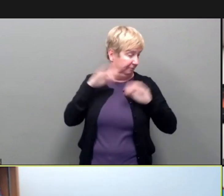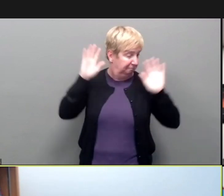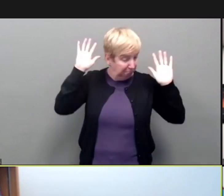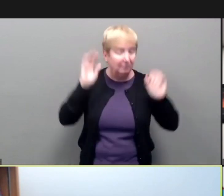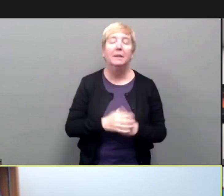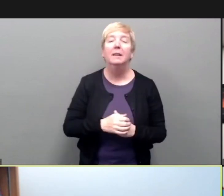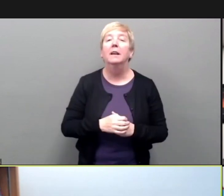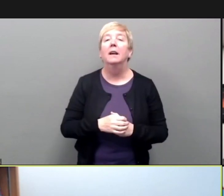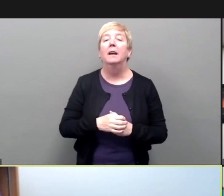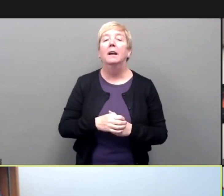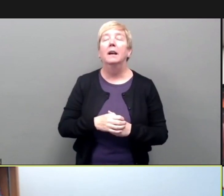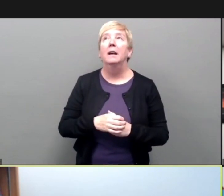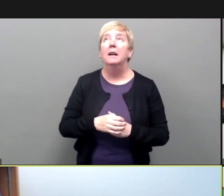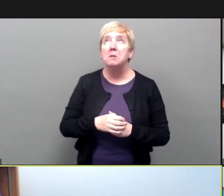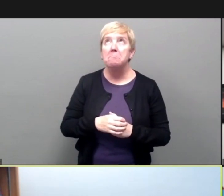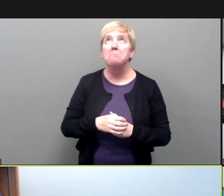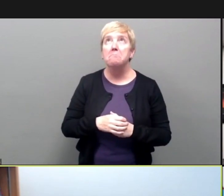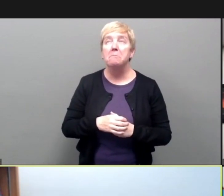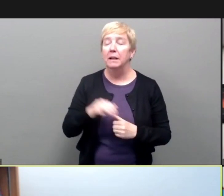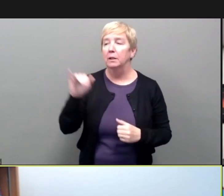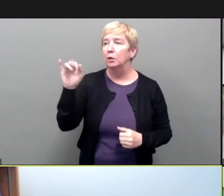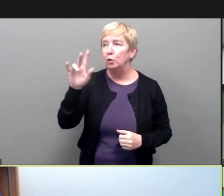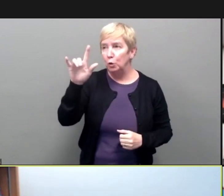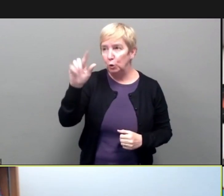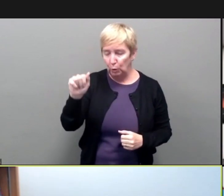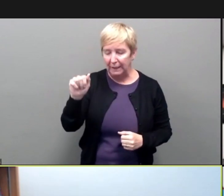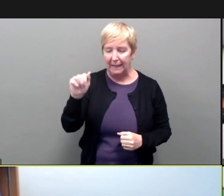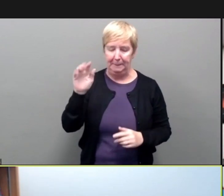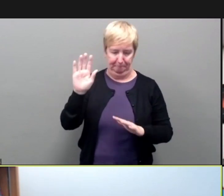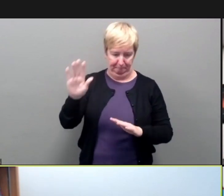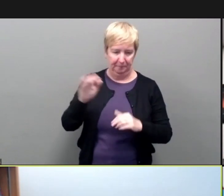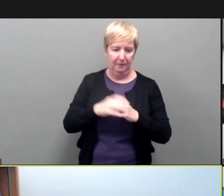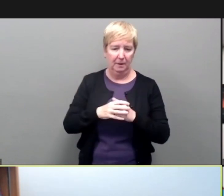Yeah, it's Julia. If you look at the